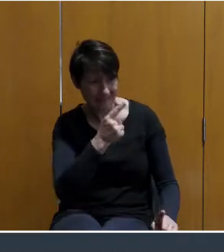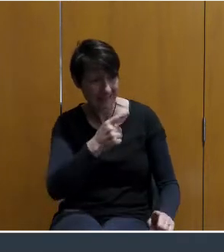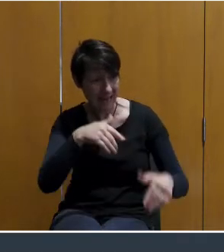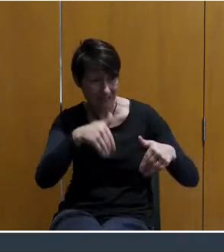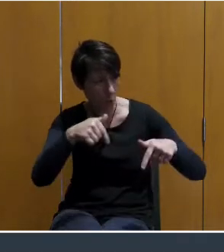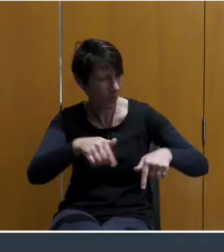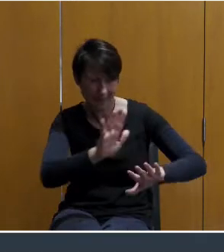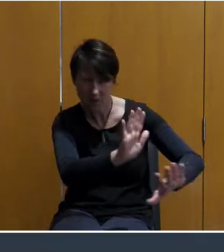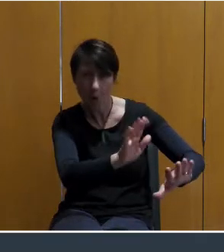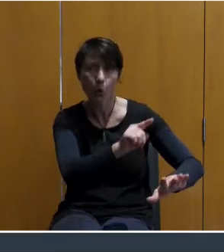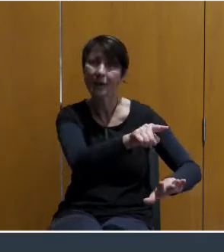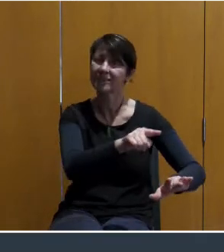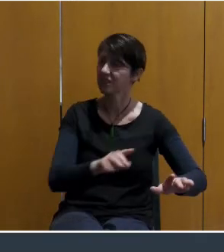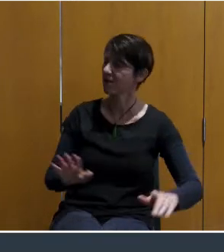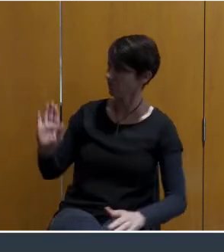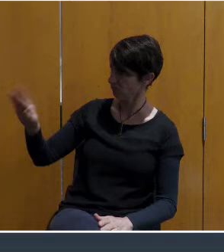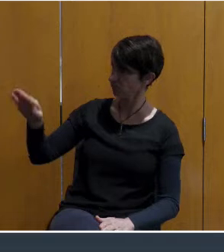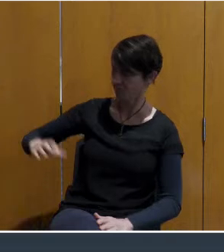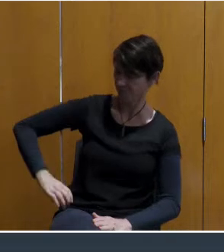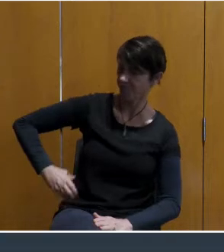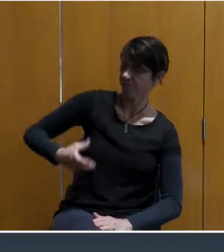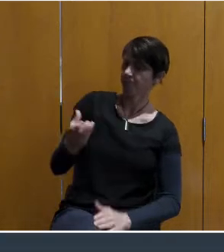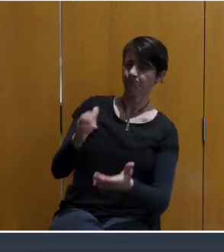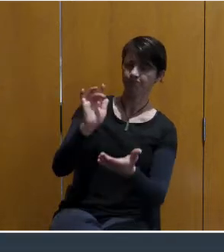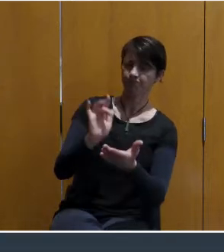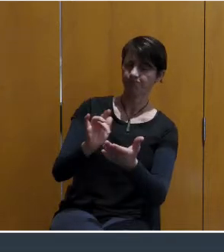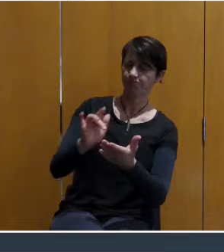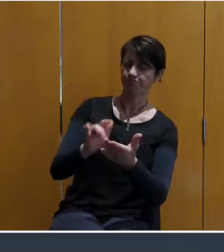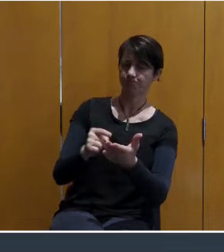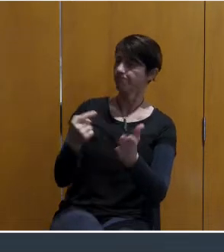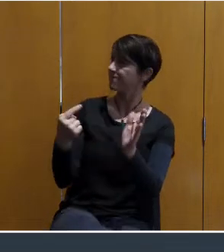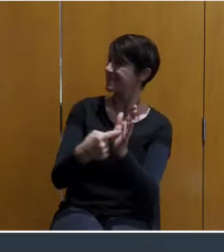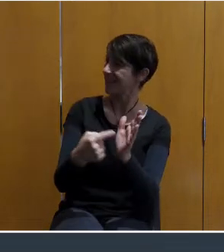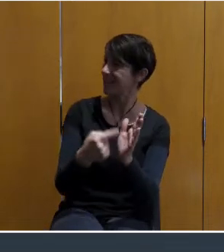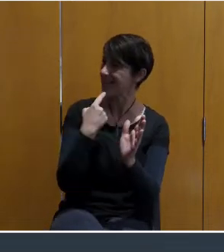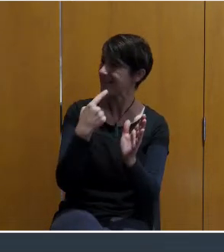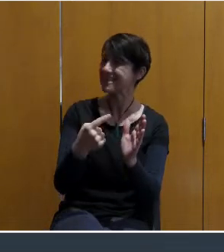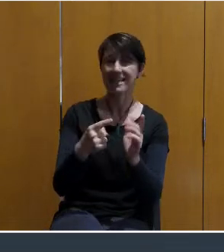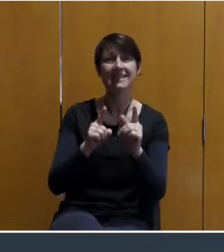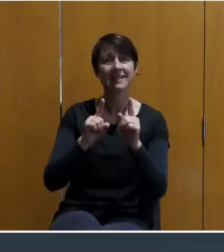So we need it to be a dog on lead area.